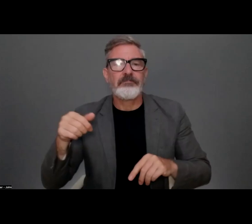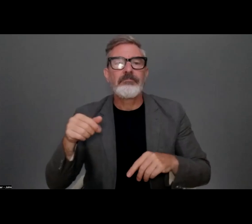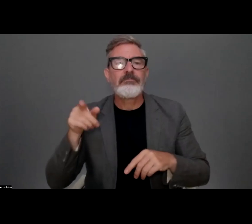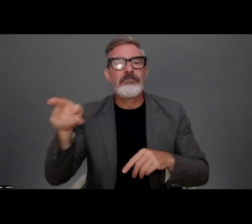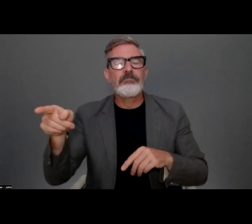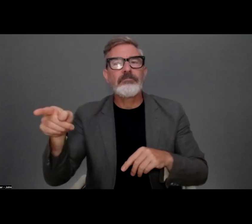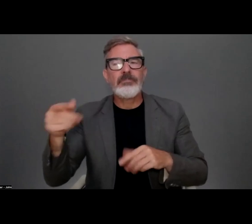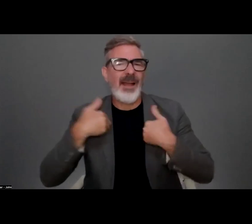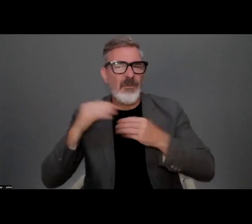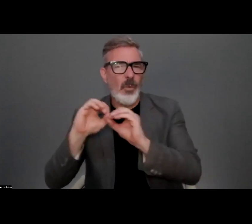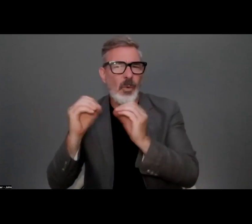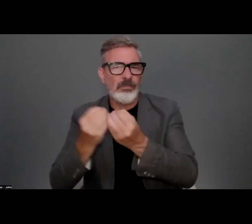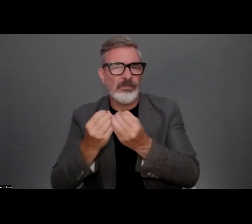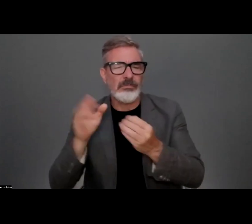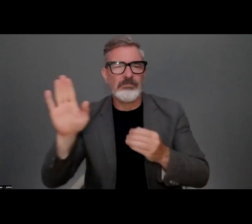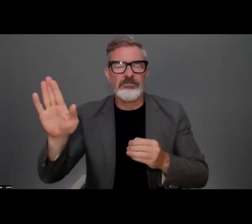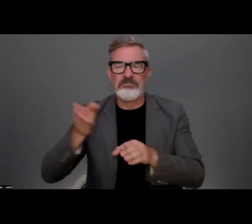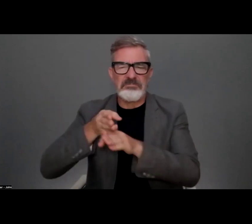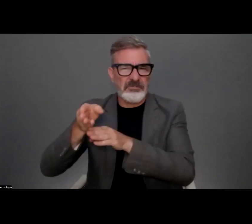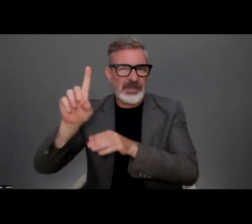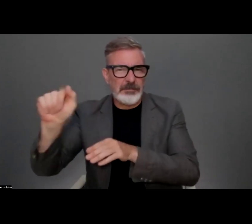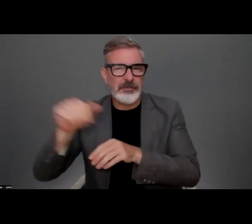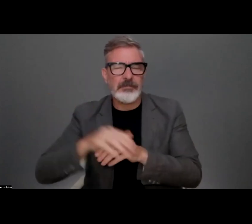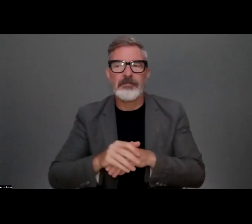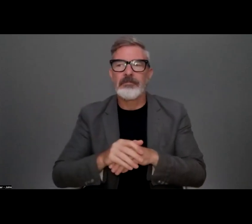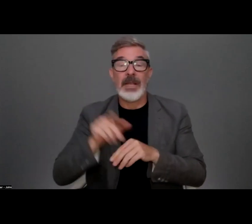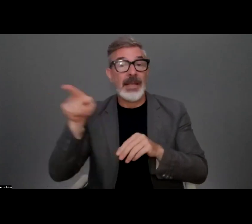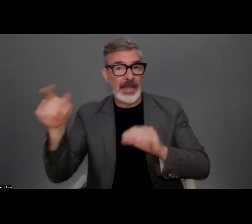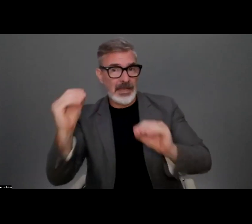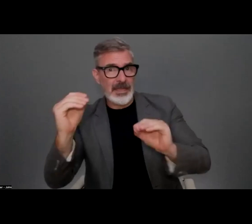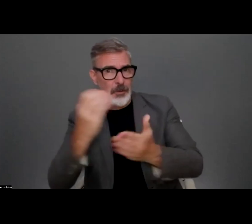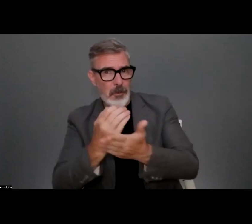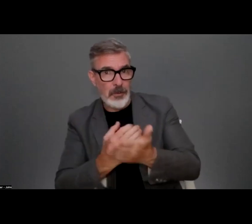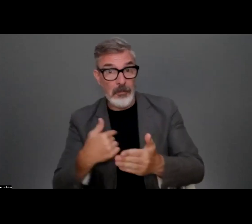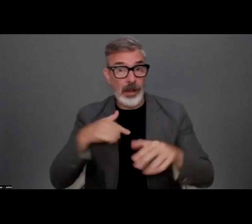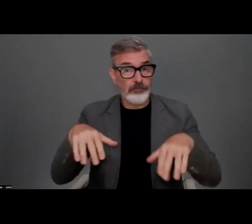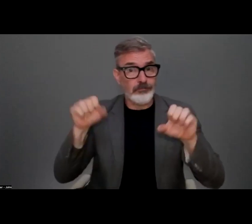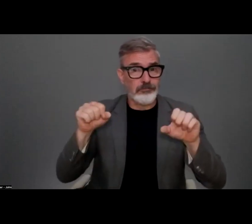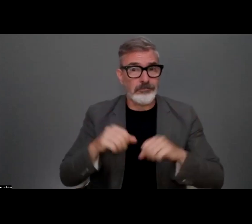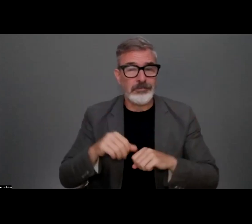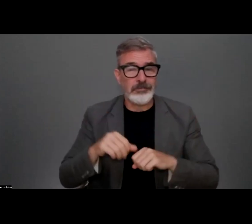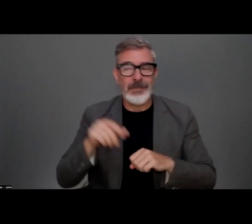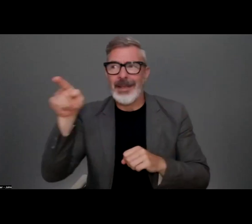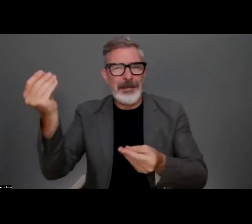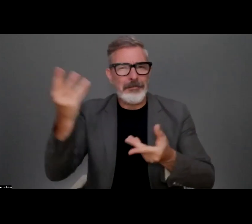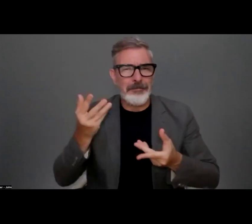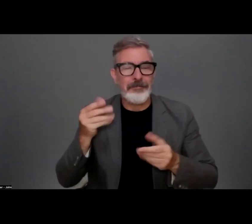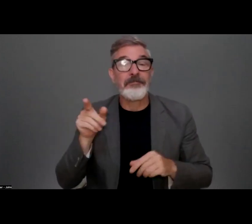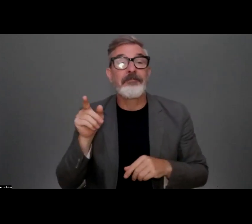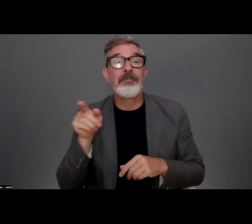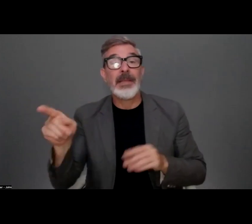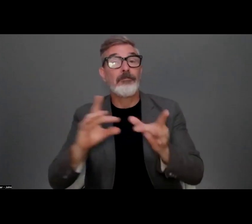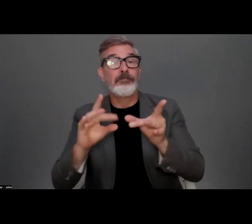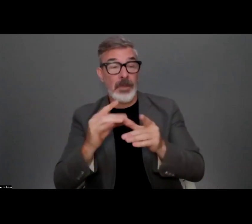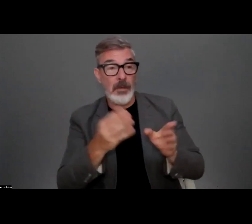he had a course that I took a few months ago, and in this course is a wonderful quote that says, if you've met one person with